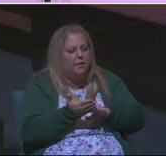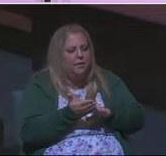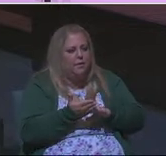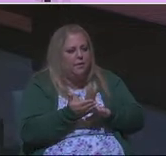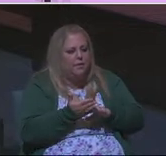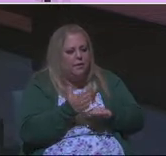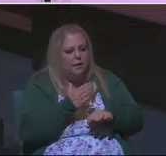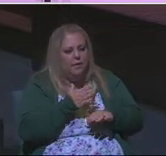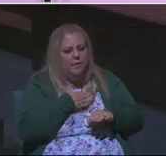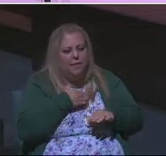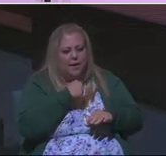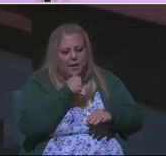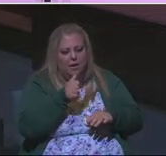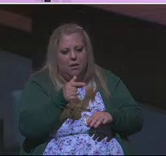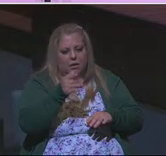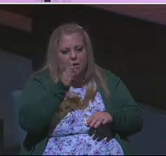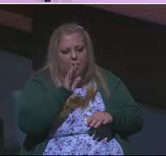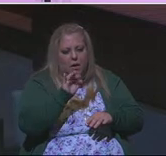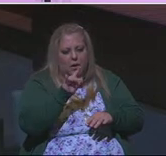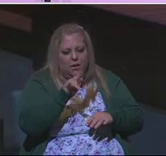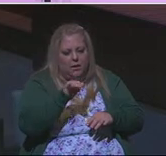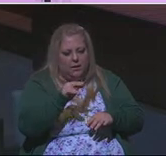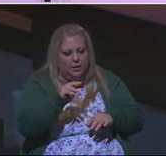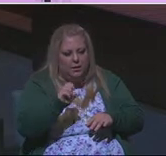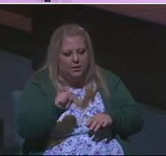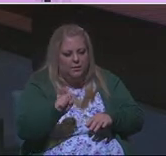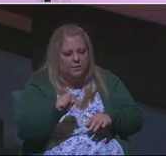of my ungodliness.